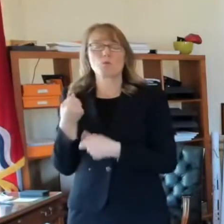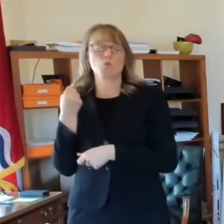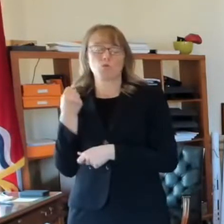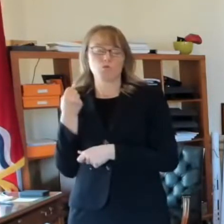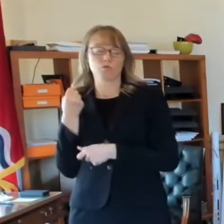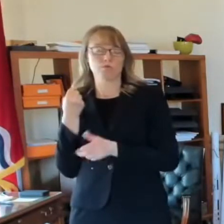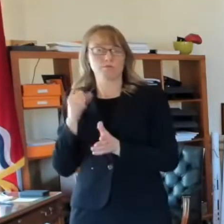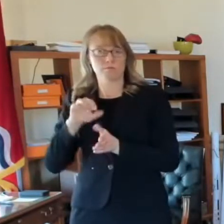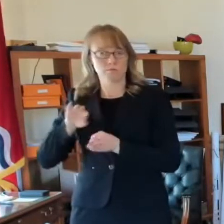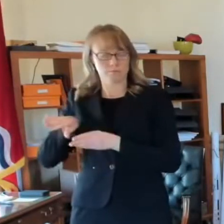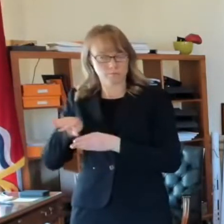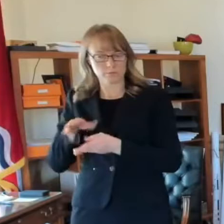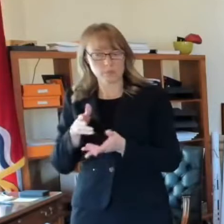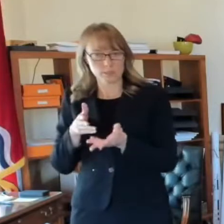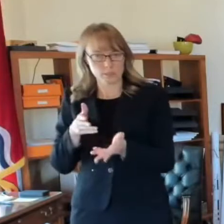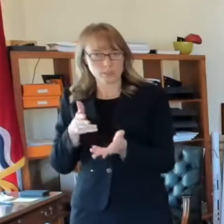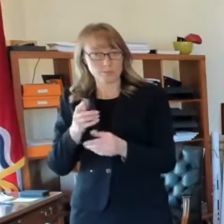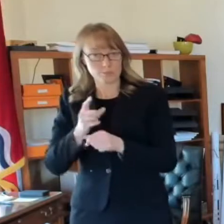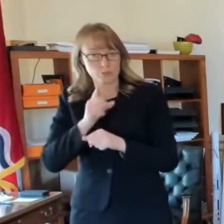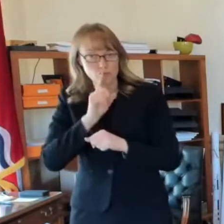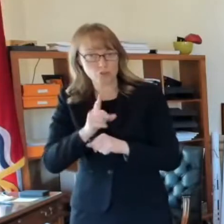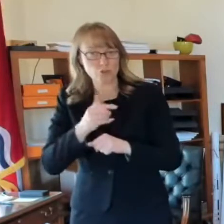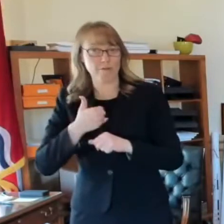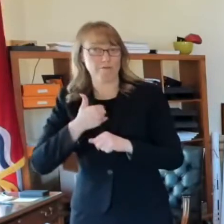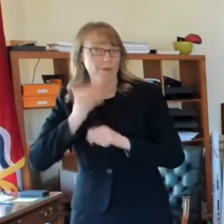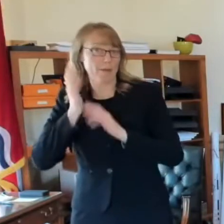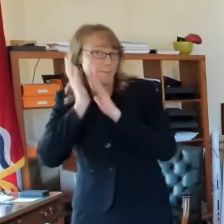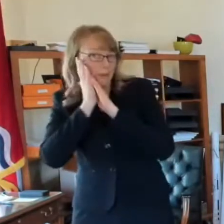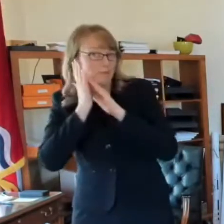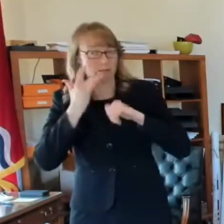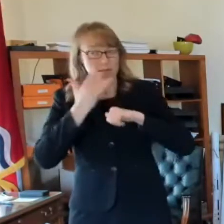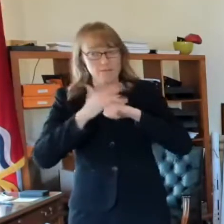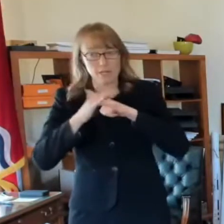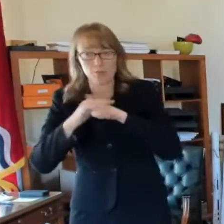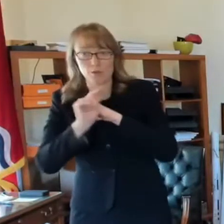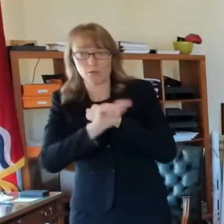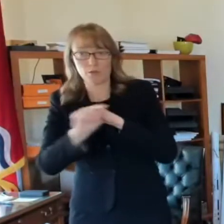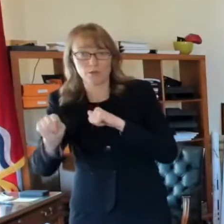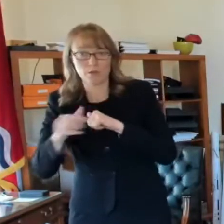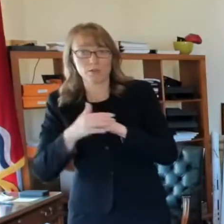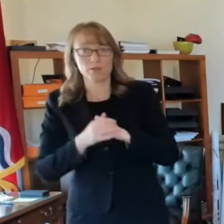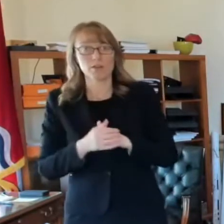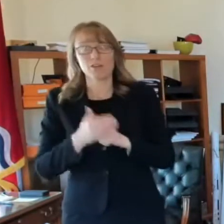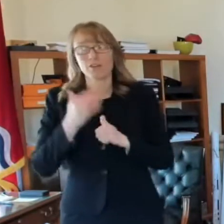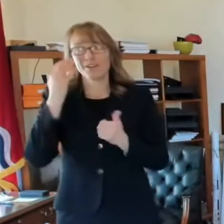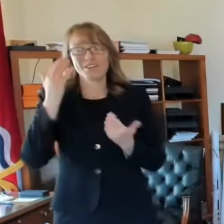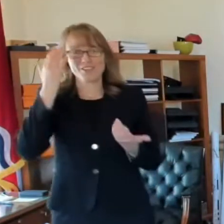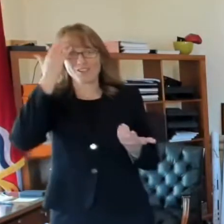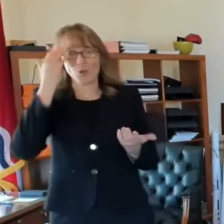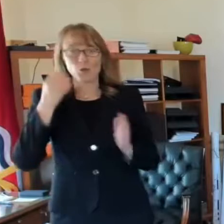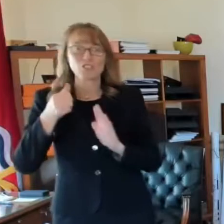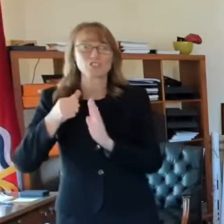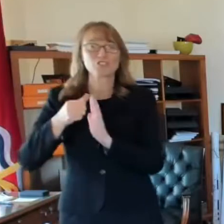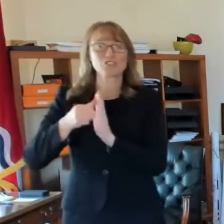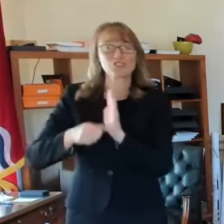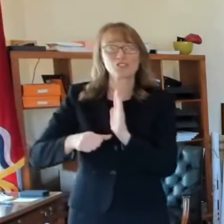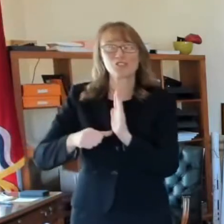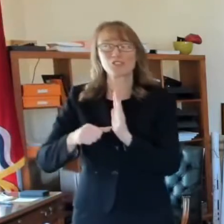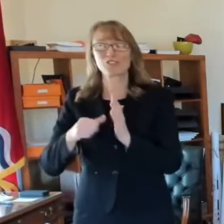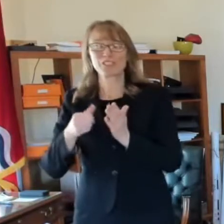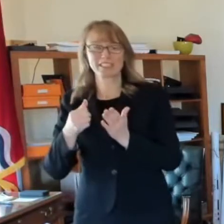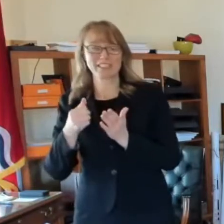that they can have beds available. And of course, no surgery is really elective. Nobody wants to have a surgery, but some can